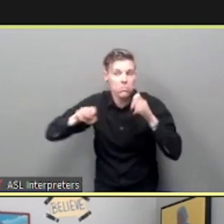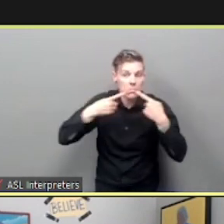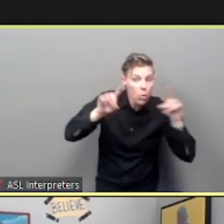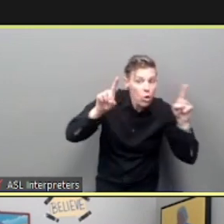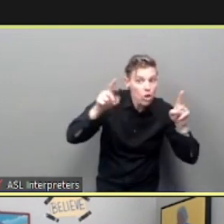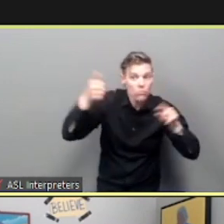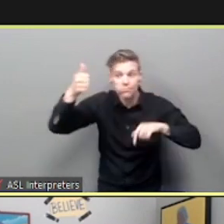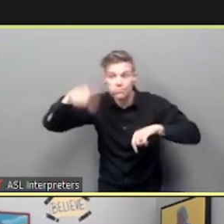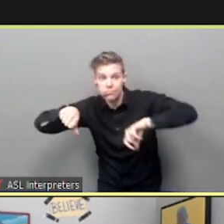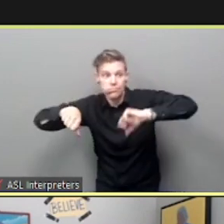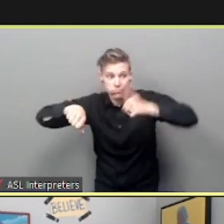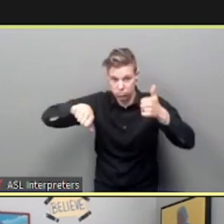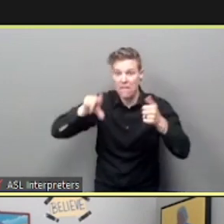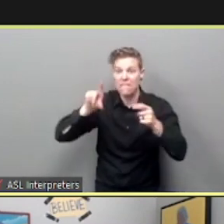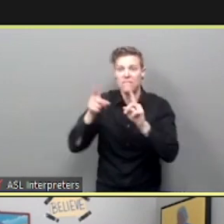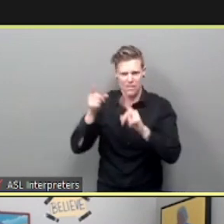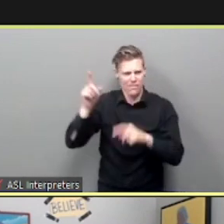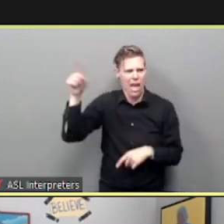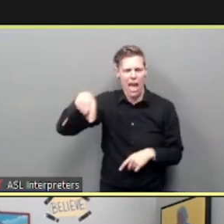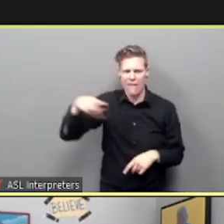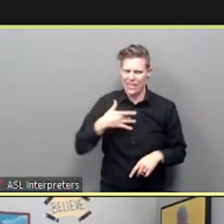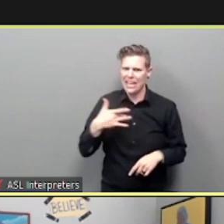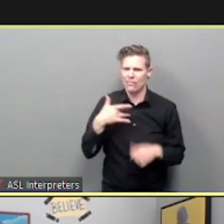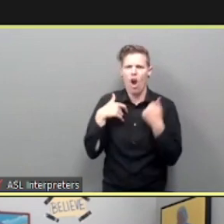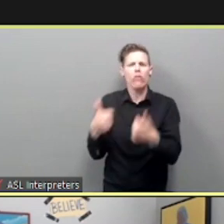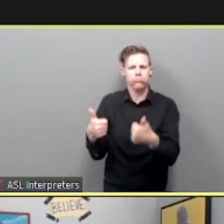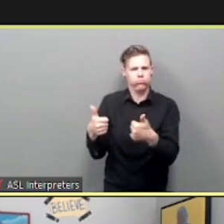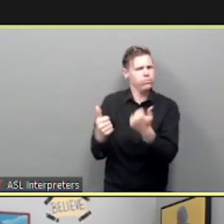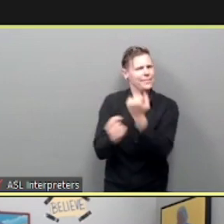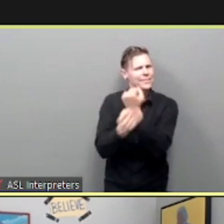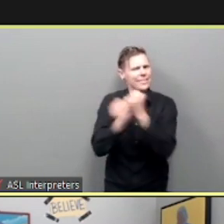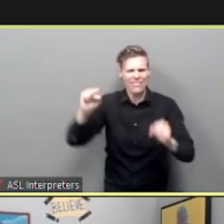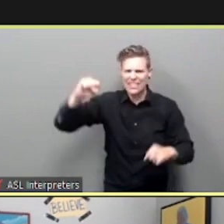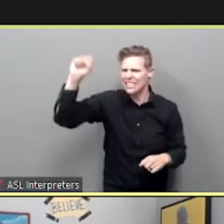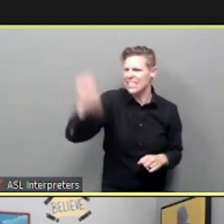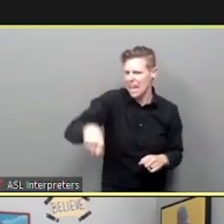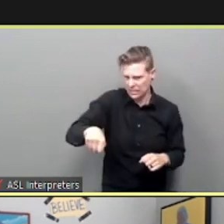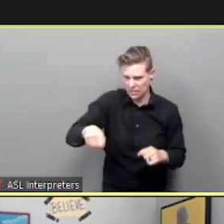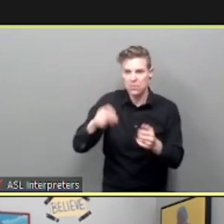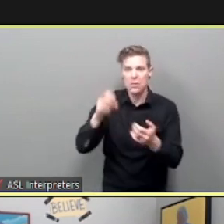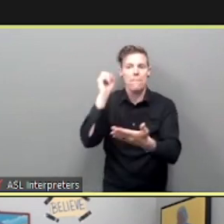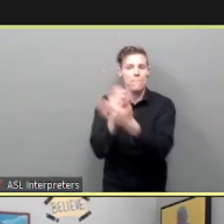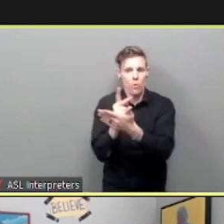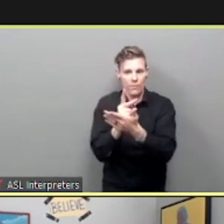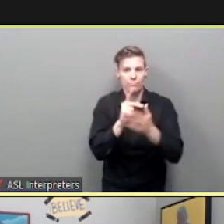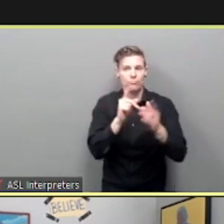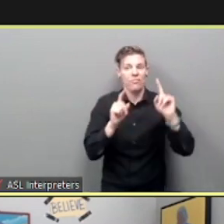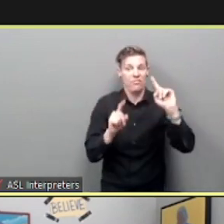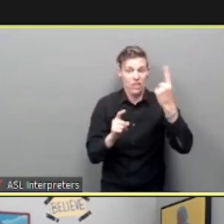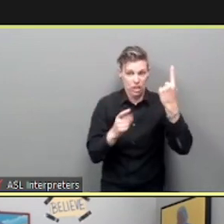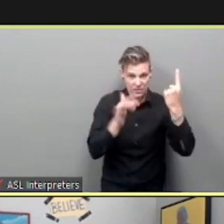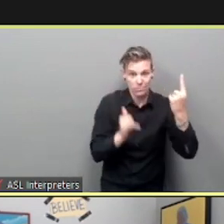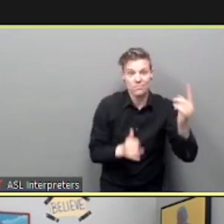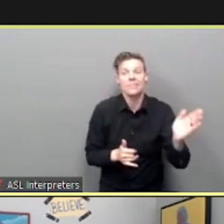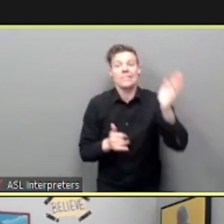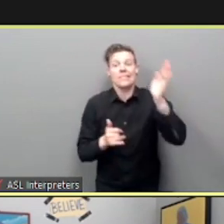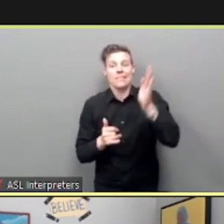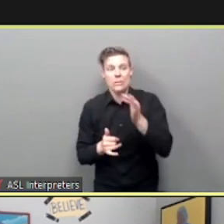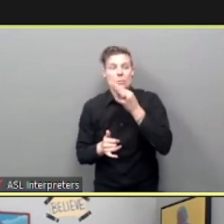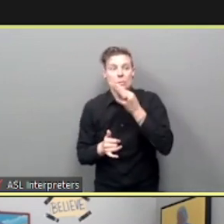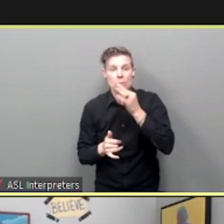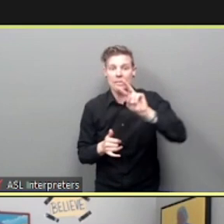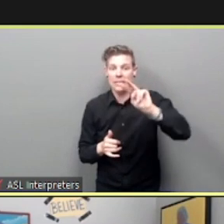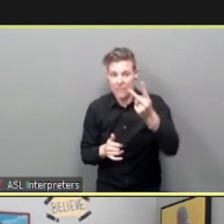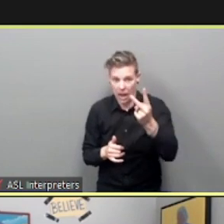it safe. The review and final approval by the FDA is within the next week. Then it'll be reviewed by the